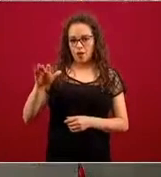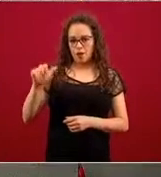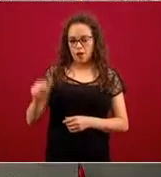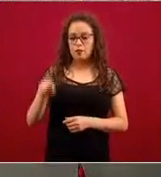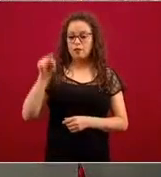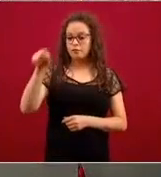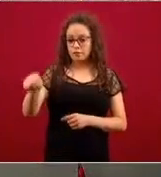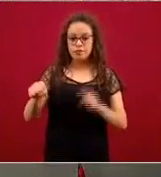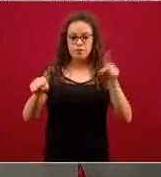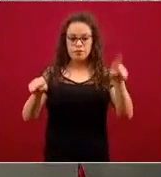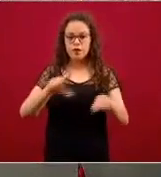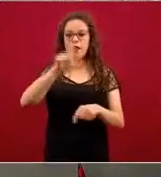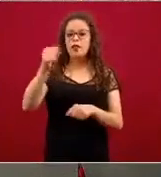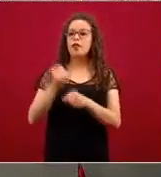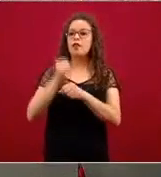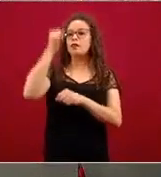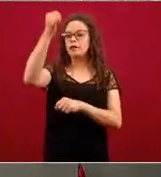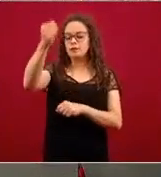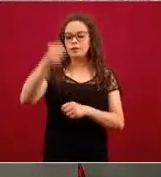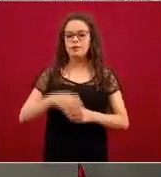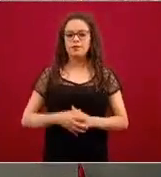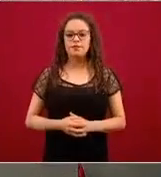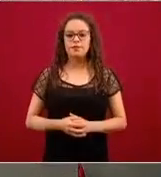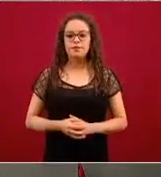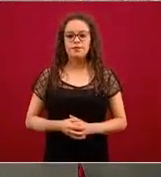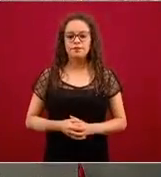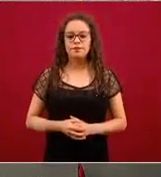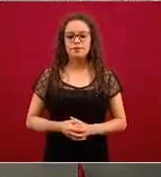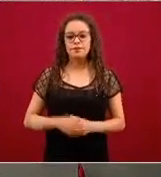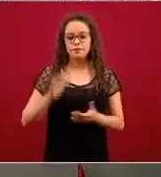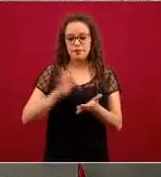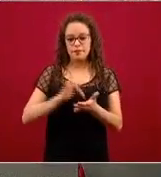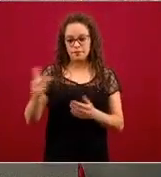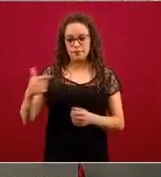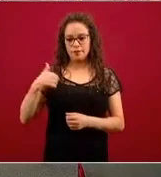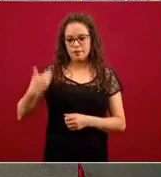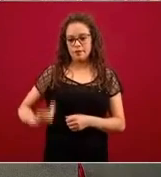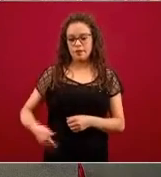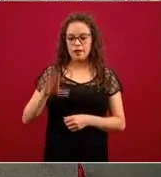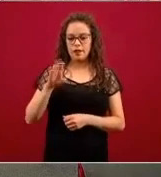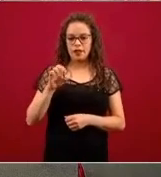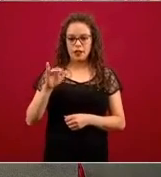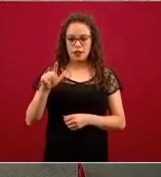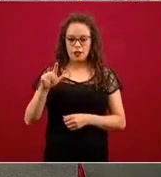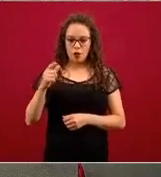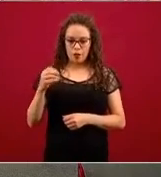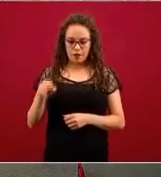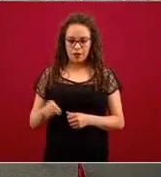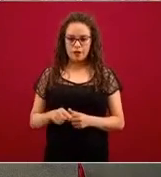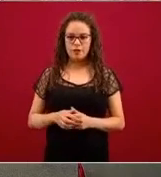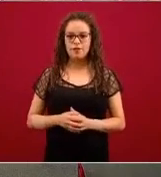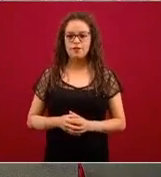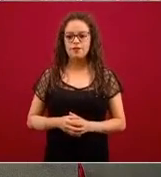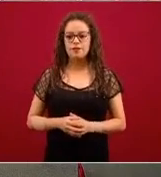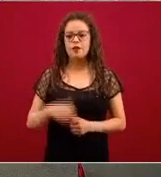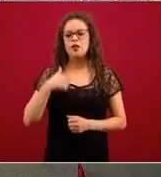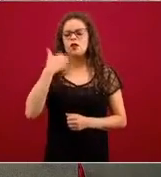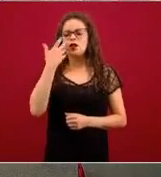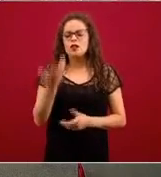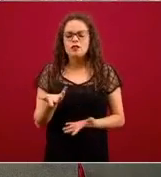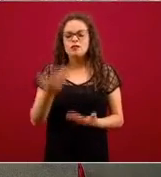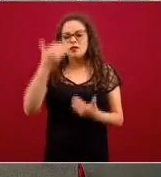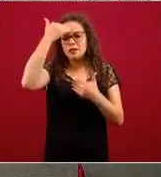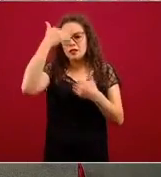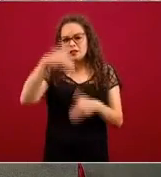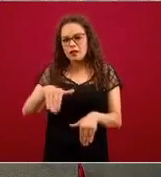vamos a la fila de You, atrás. you, and then you in the back. Gracias, doctor. Celsin Juárez de Thank Celin you, MX. Dr. Sergin Me Juarez gustaría saber from cuáles son los Celine alcances en las